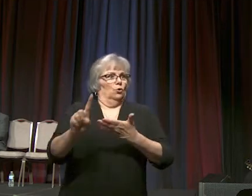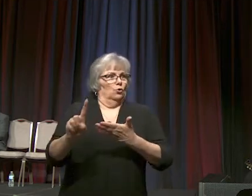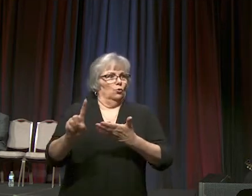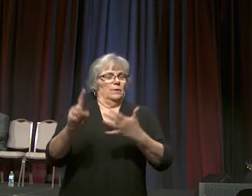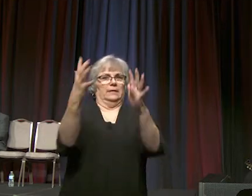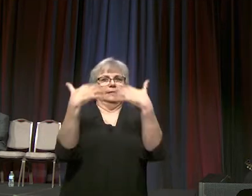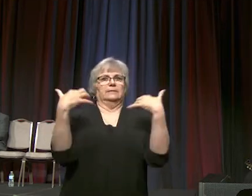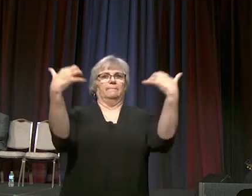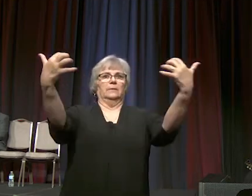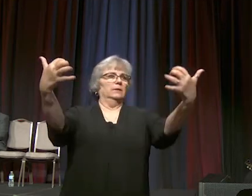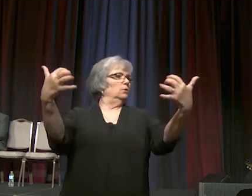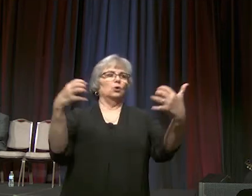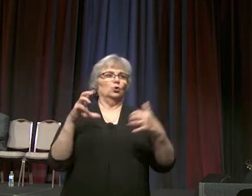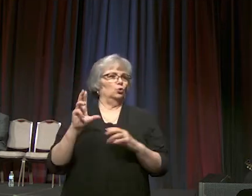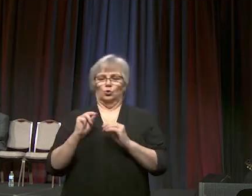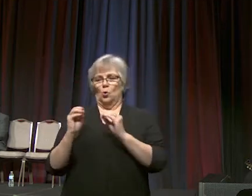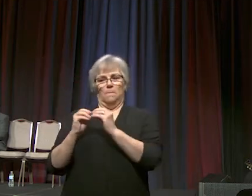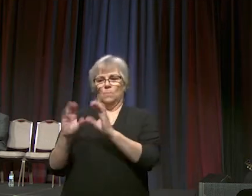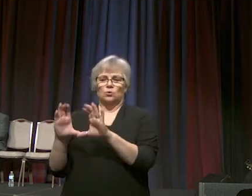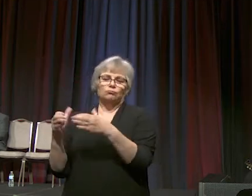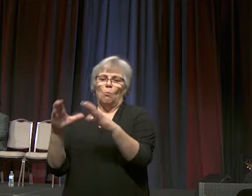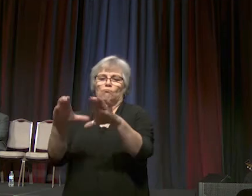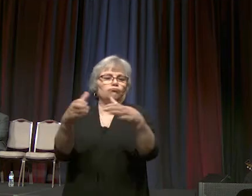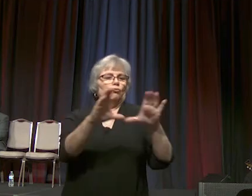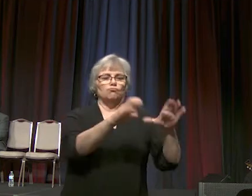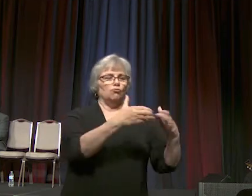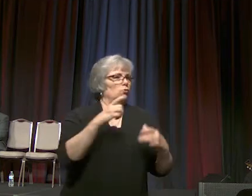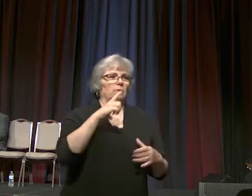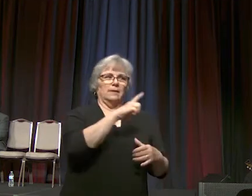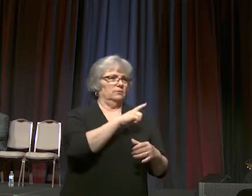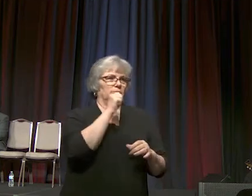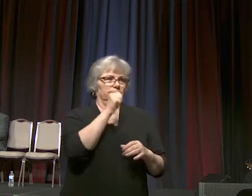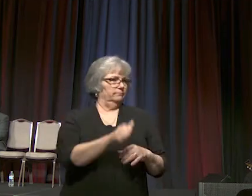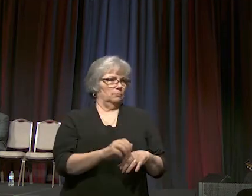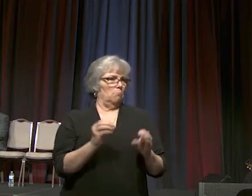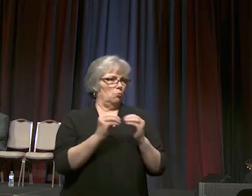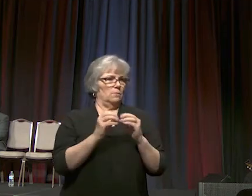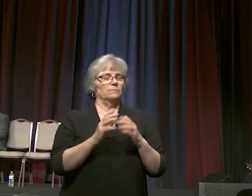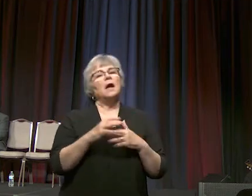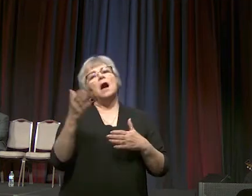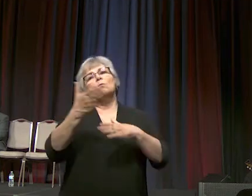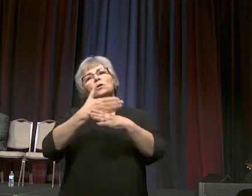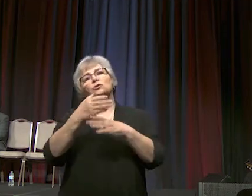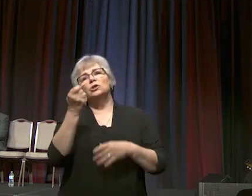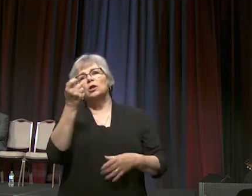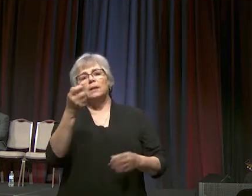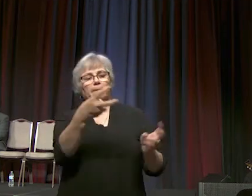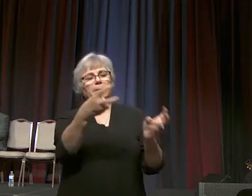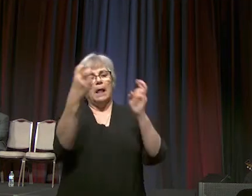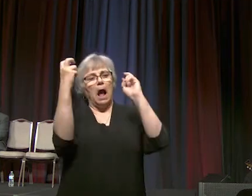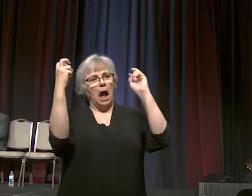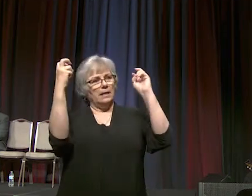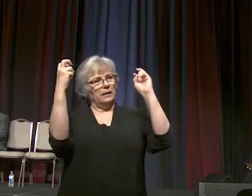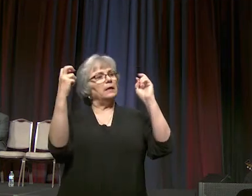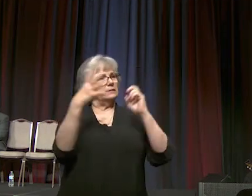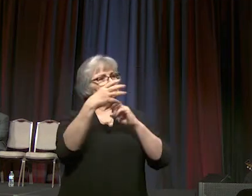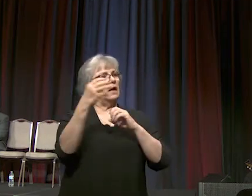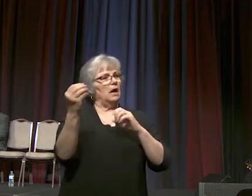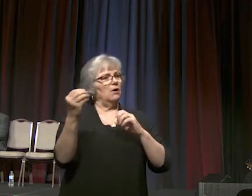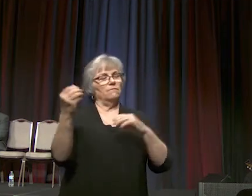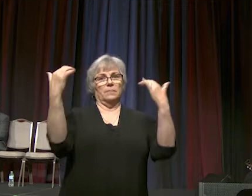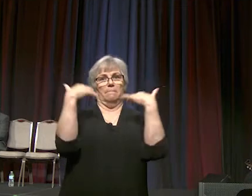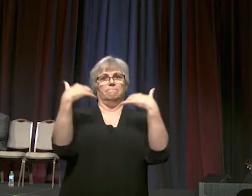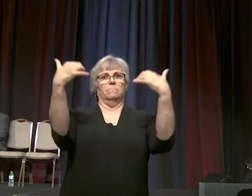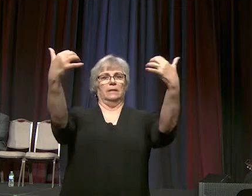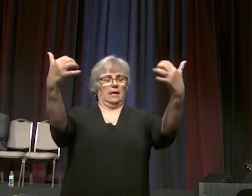more legislative committees. I wanted to share a few highlights of the plenary presentations that were approved